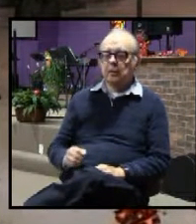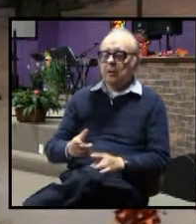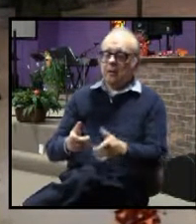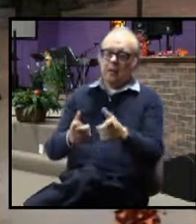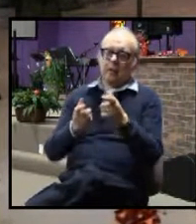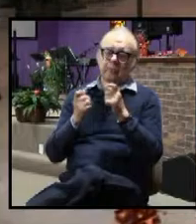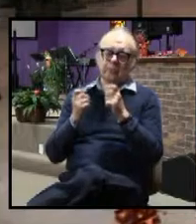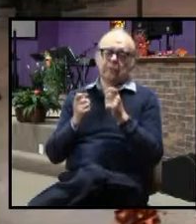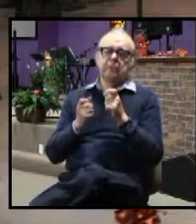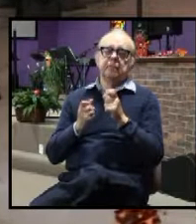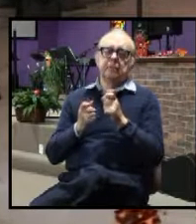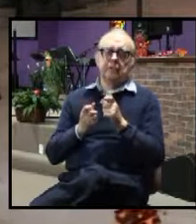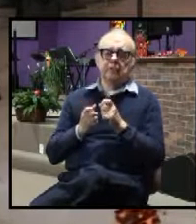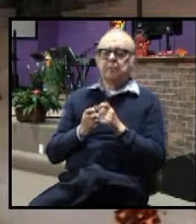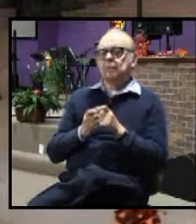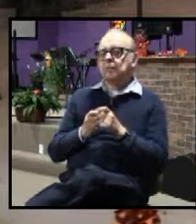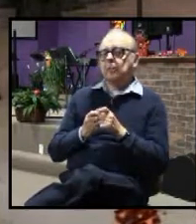And all of a sudden,